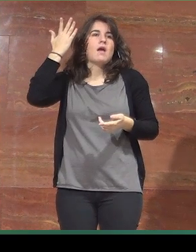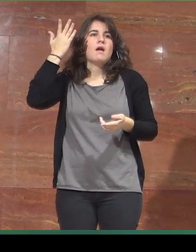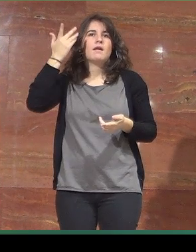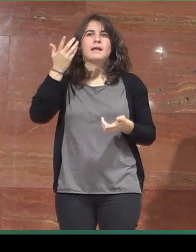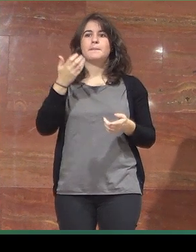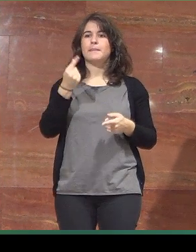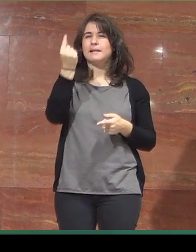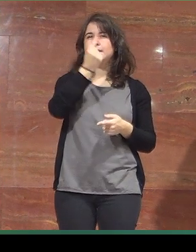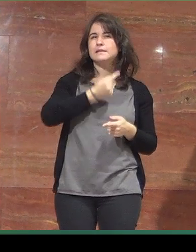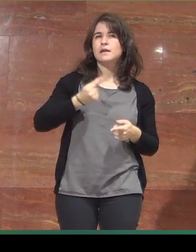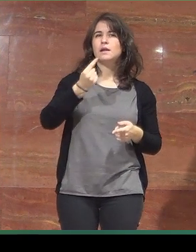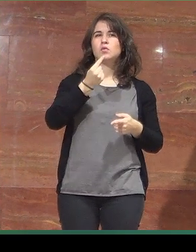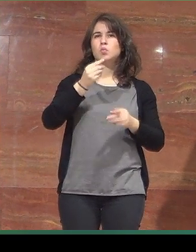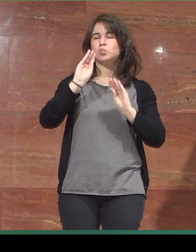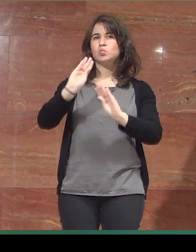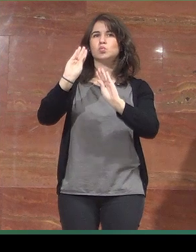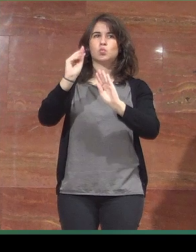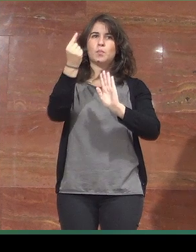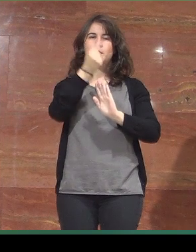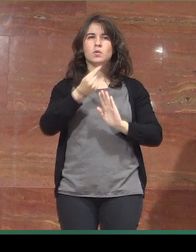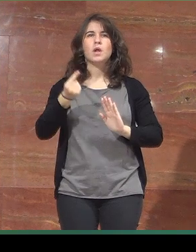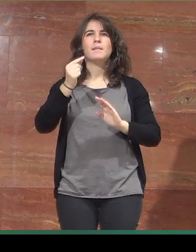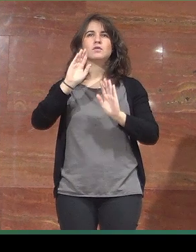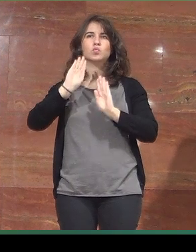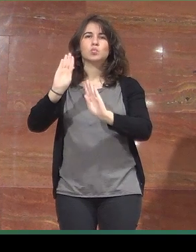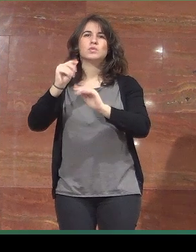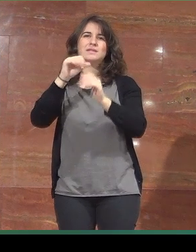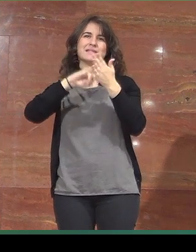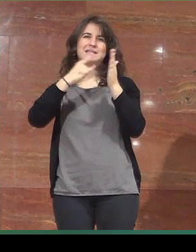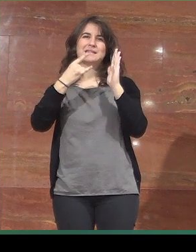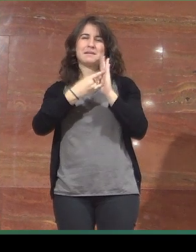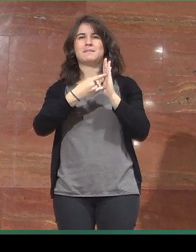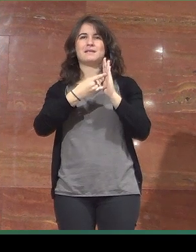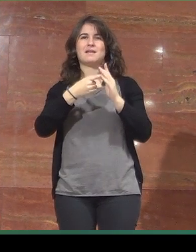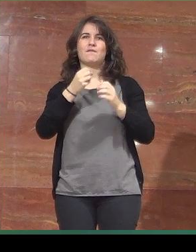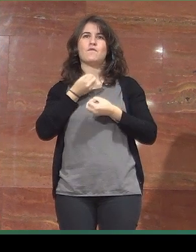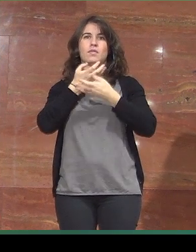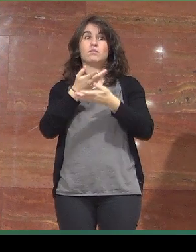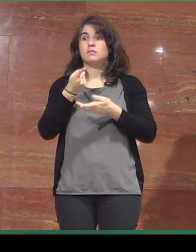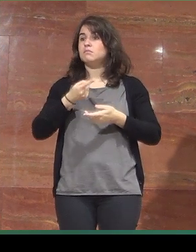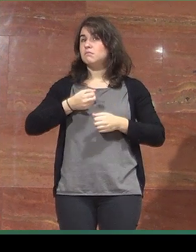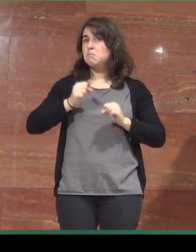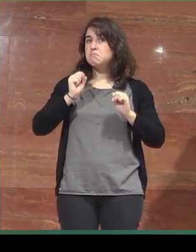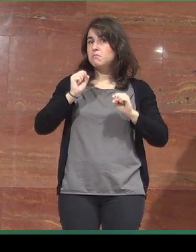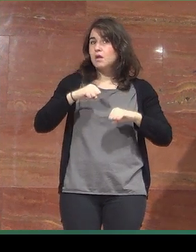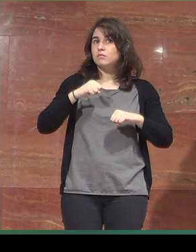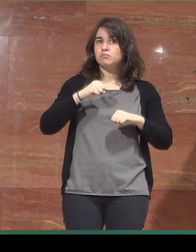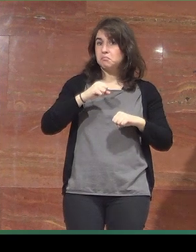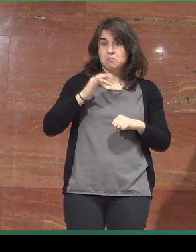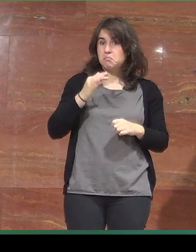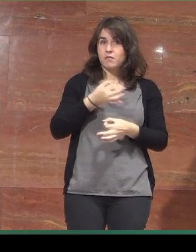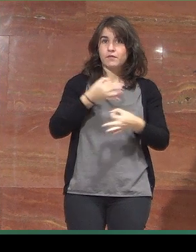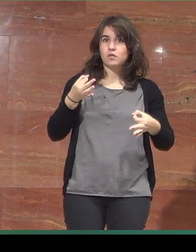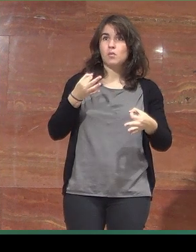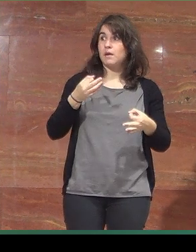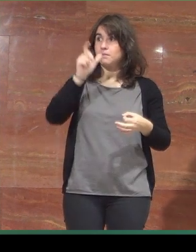pictograms, our own information system, which may be great for the people who live there, who know about it, but is terrible for people who are visiting.